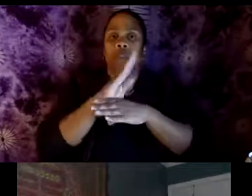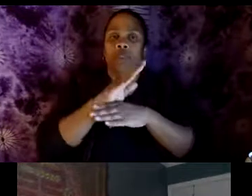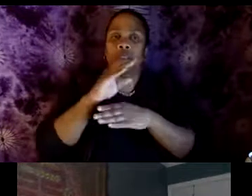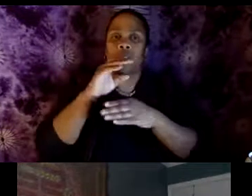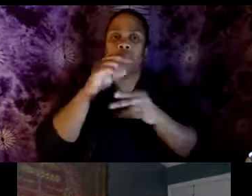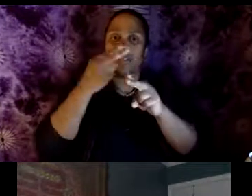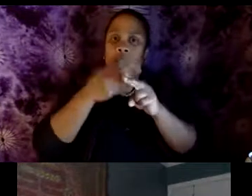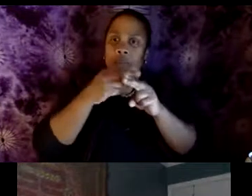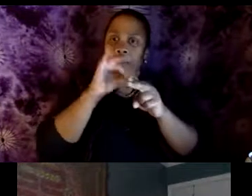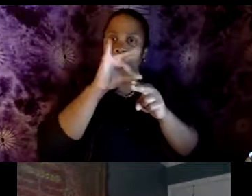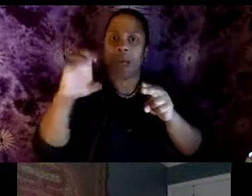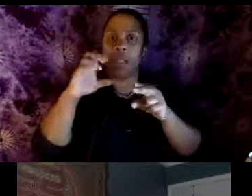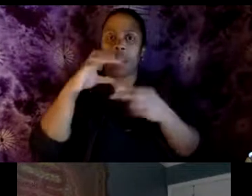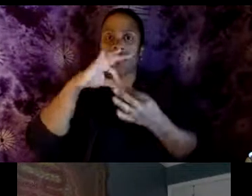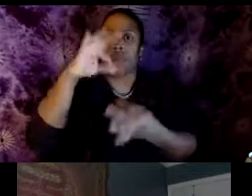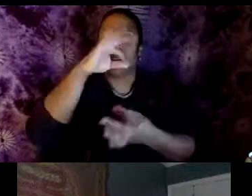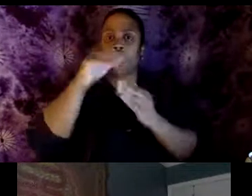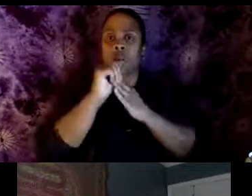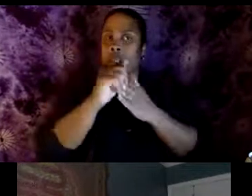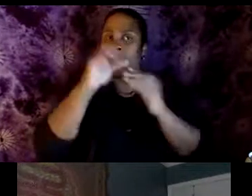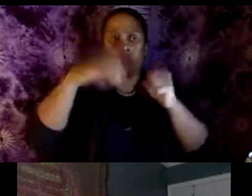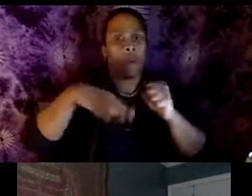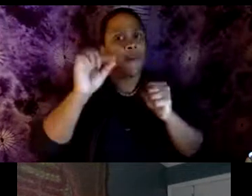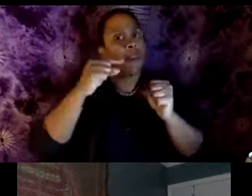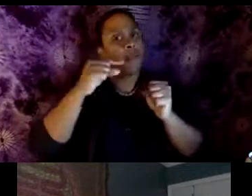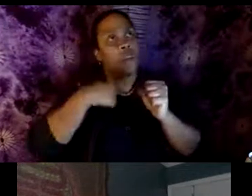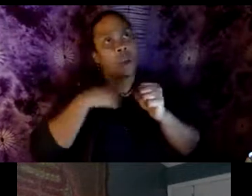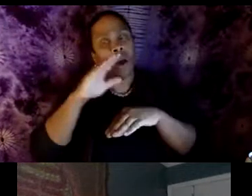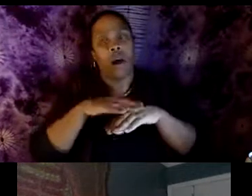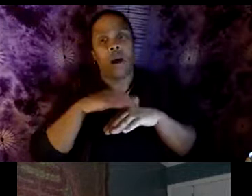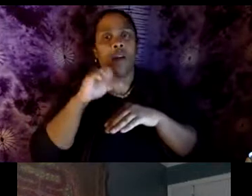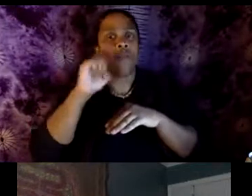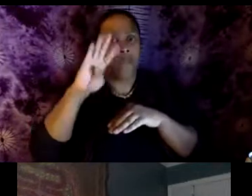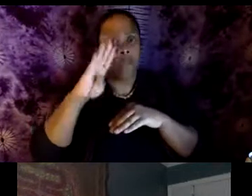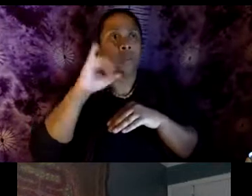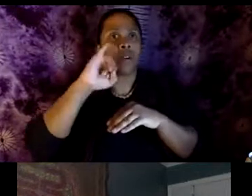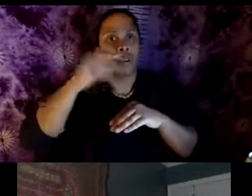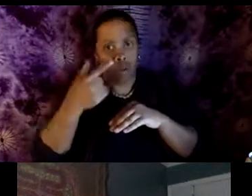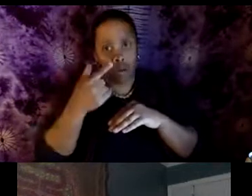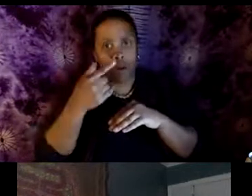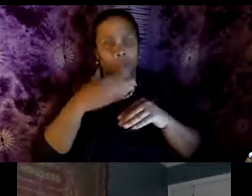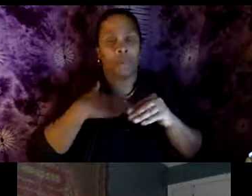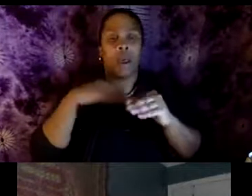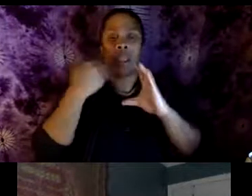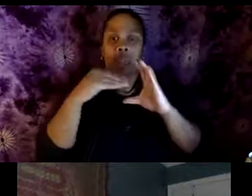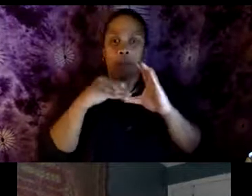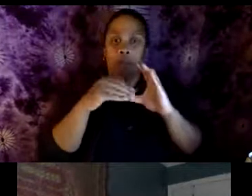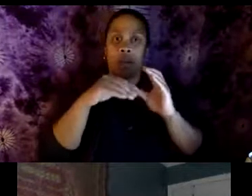You can find me on Facebook or Instagram. That's my name on there as well. My email is